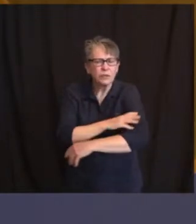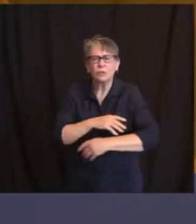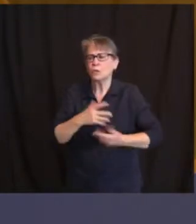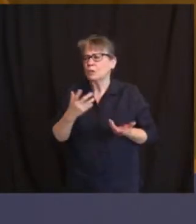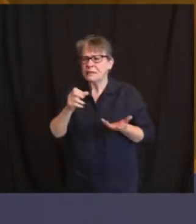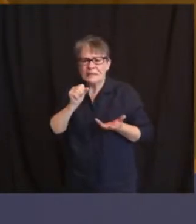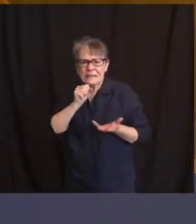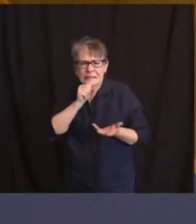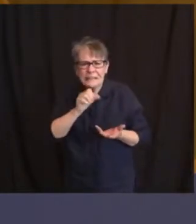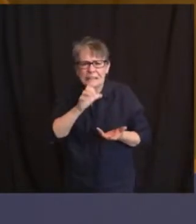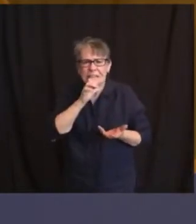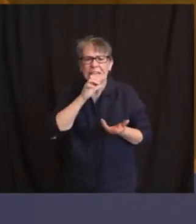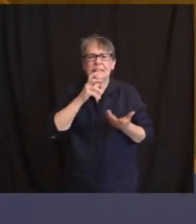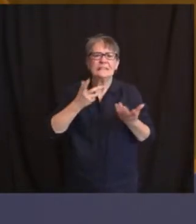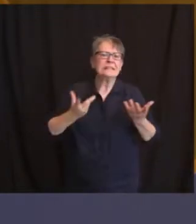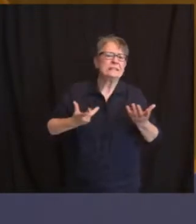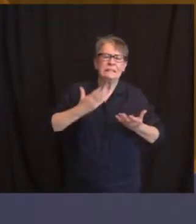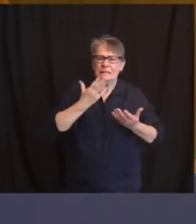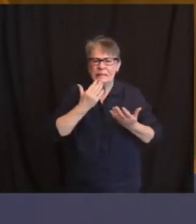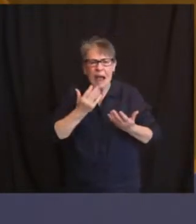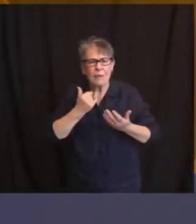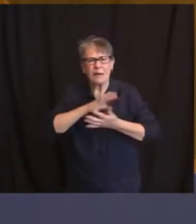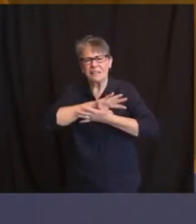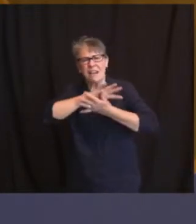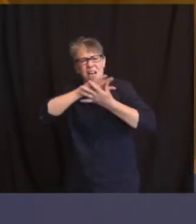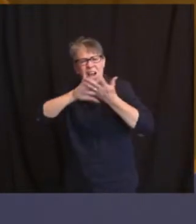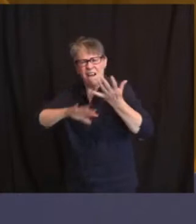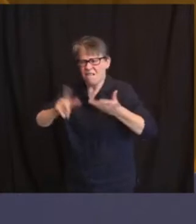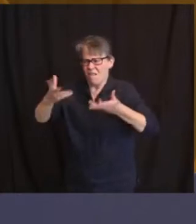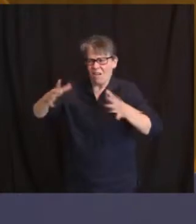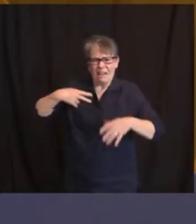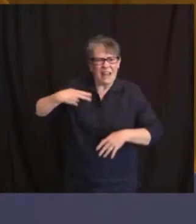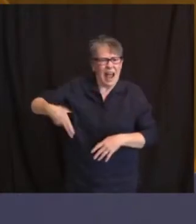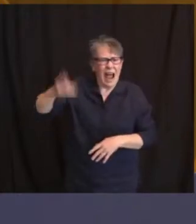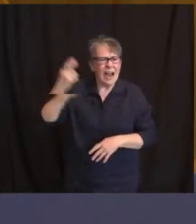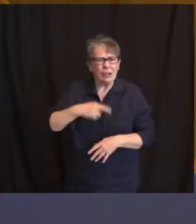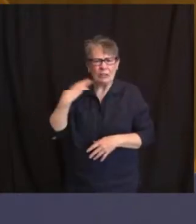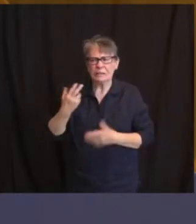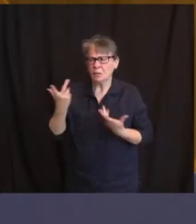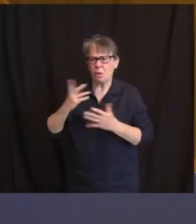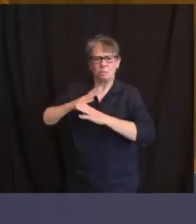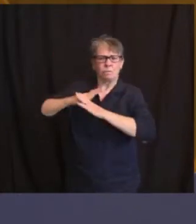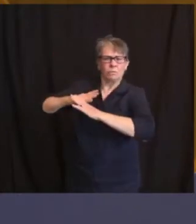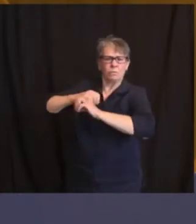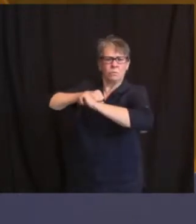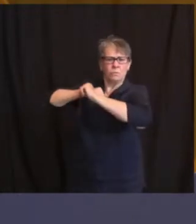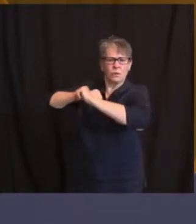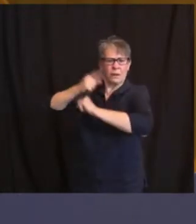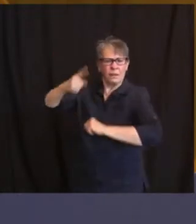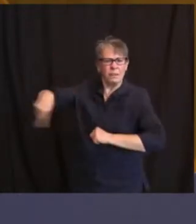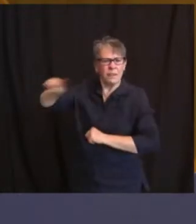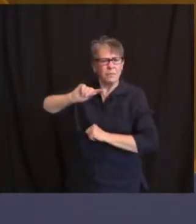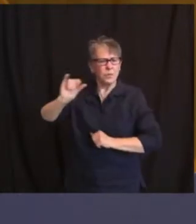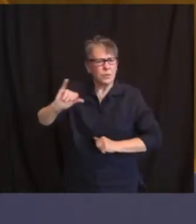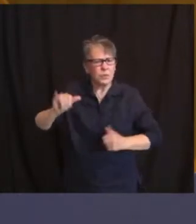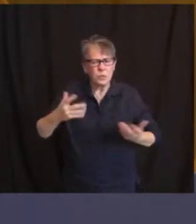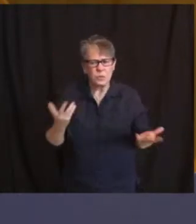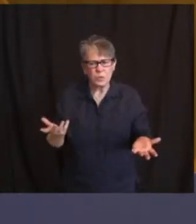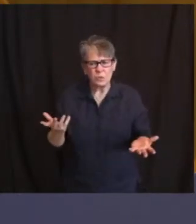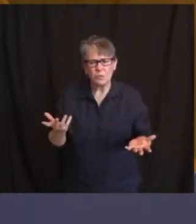between people interacting in close proximity. For example, speaking, coughing, or